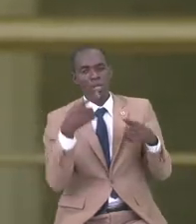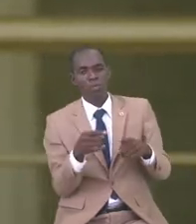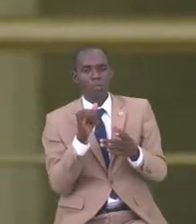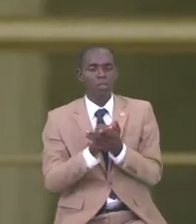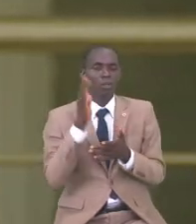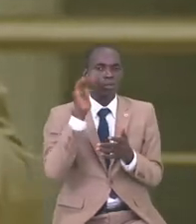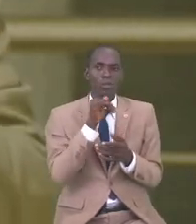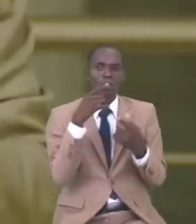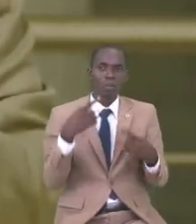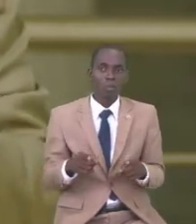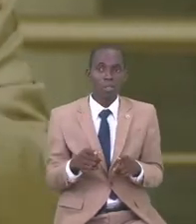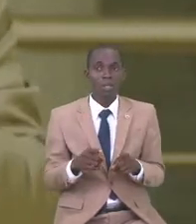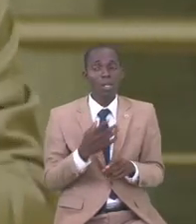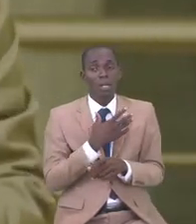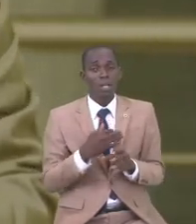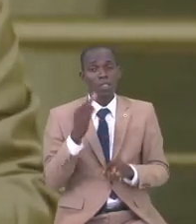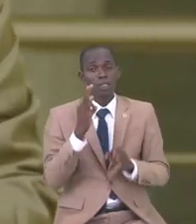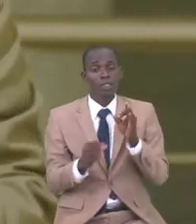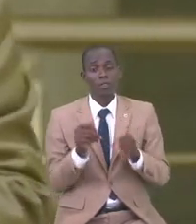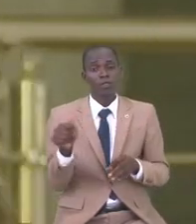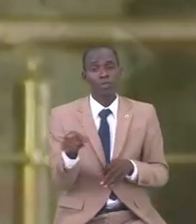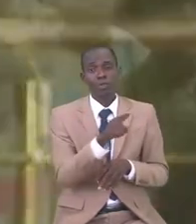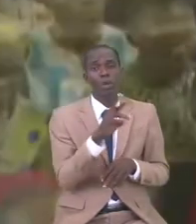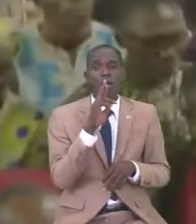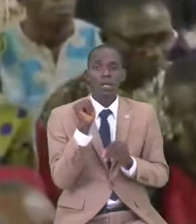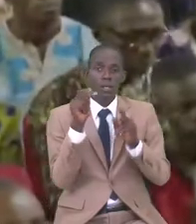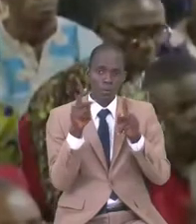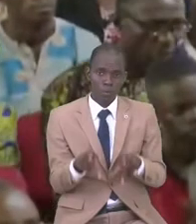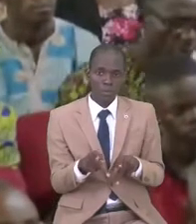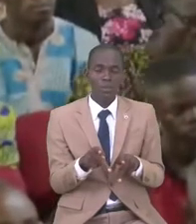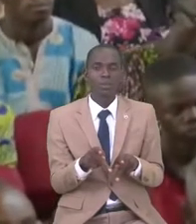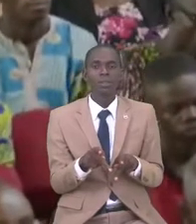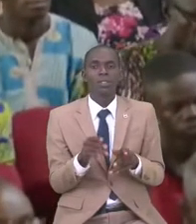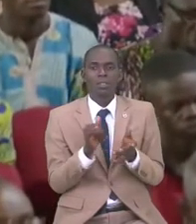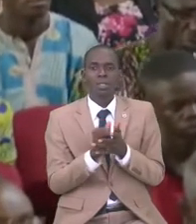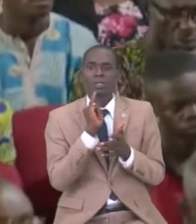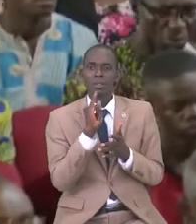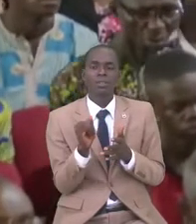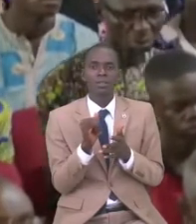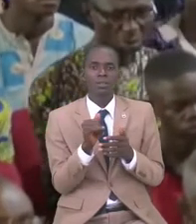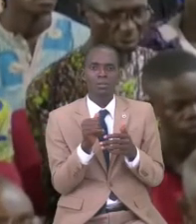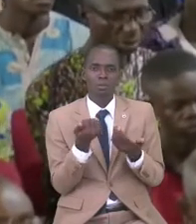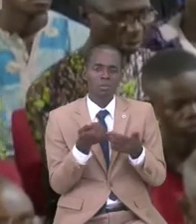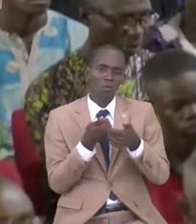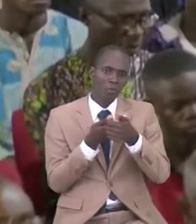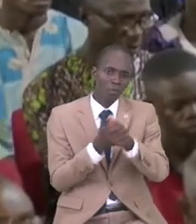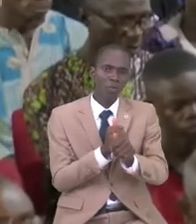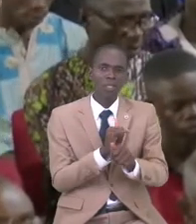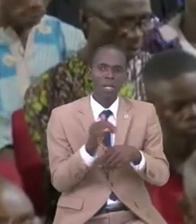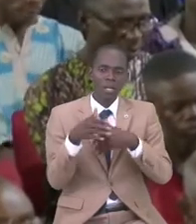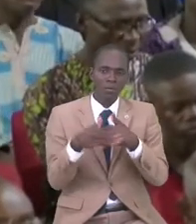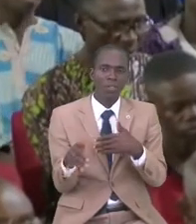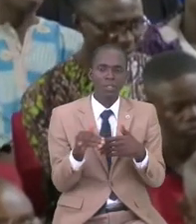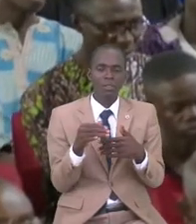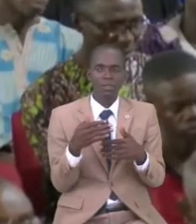And then, as if you are a person that is analytic and you're following after events, you keep that word